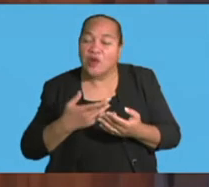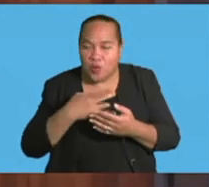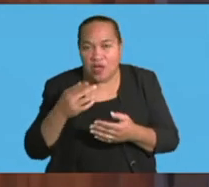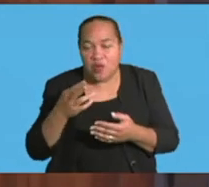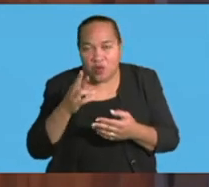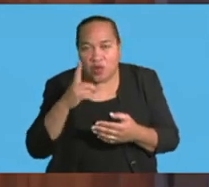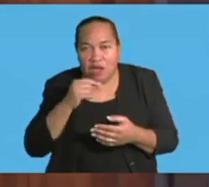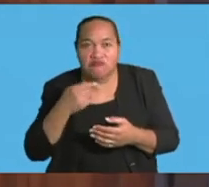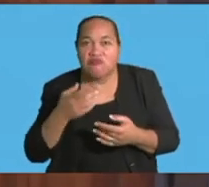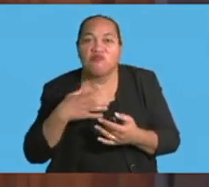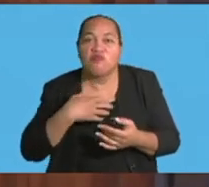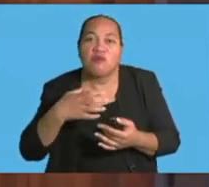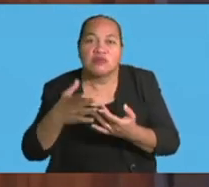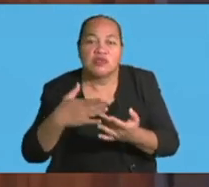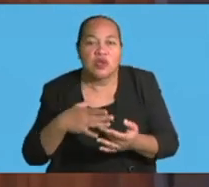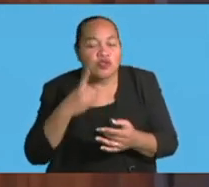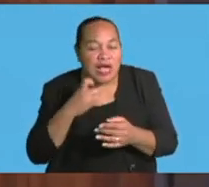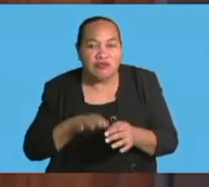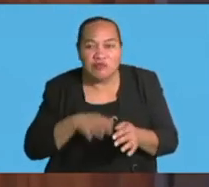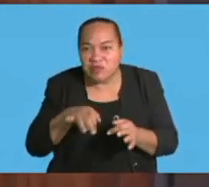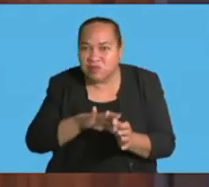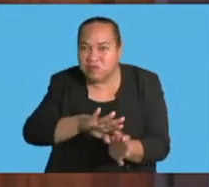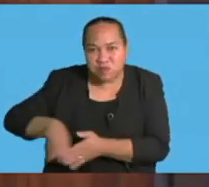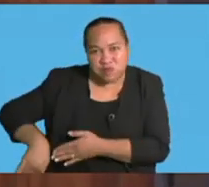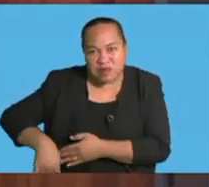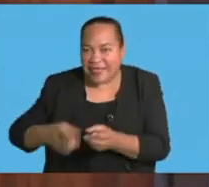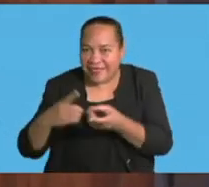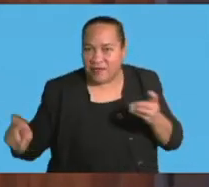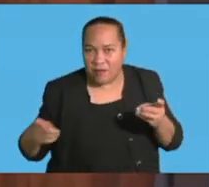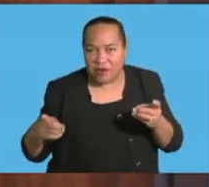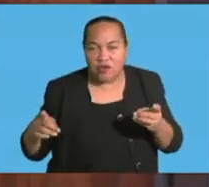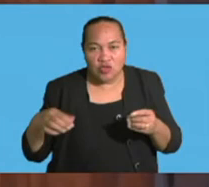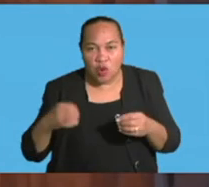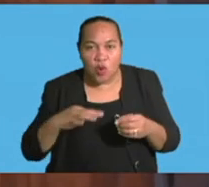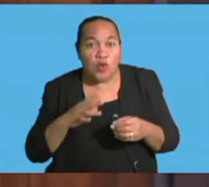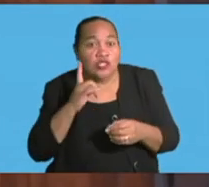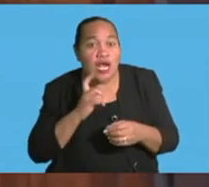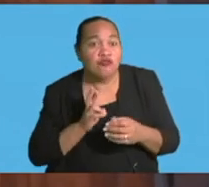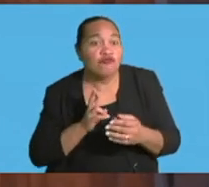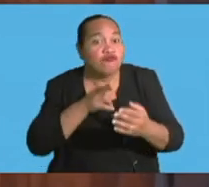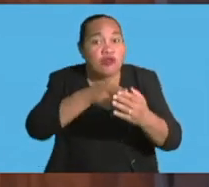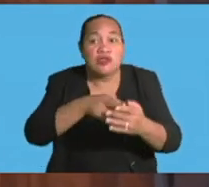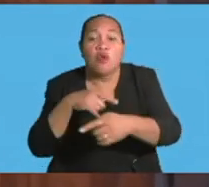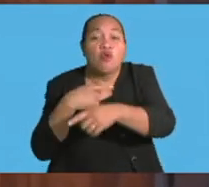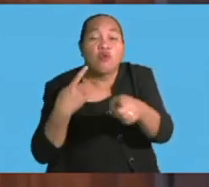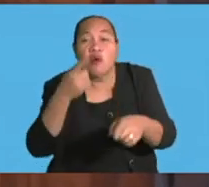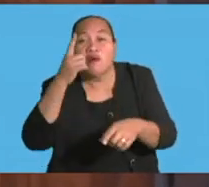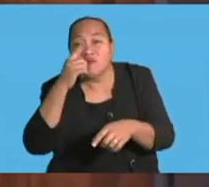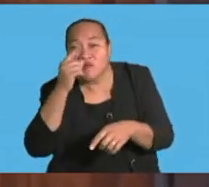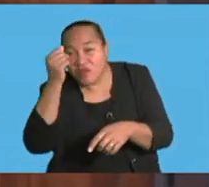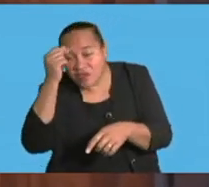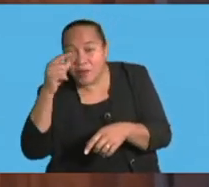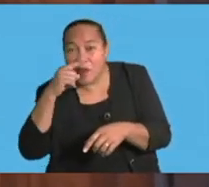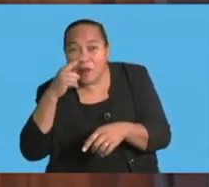with disabilities by alleviating poverty and discrimination. We will reach out to Fijians living with disabilities at the